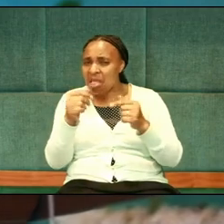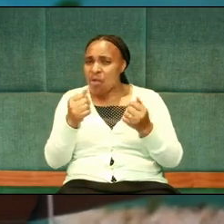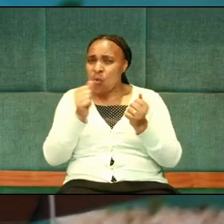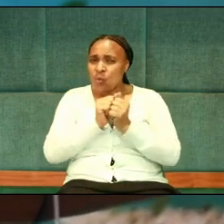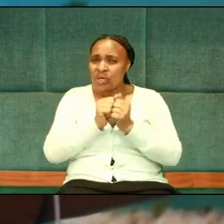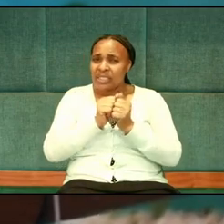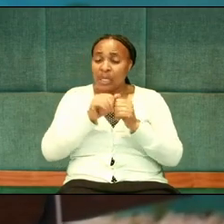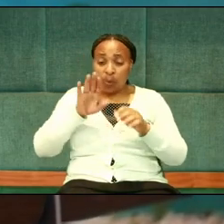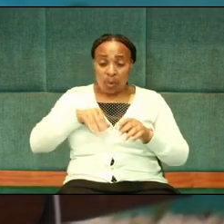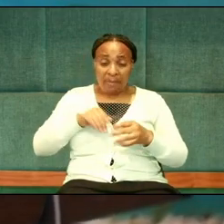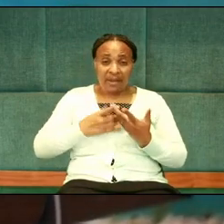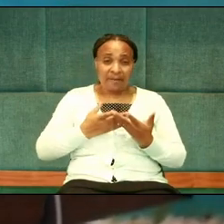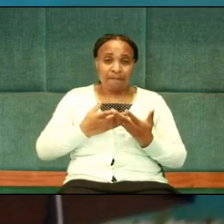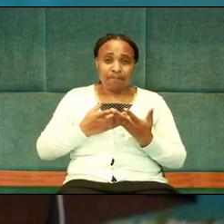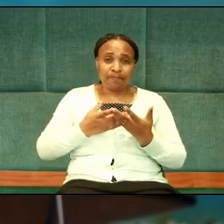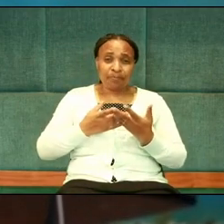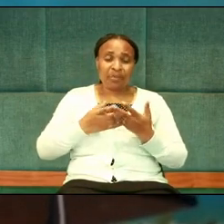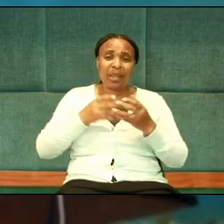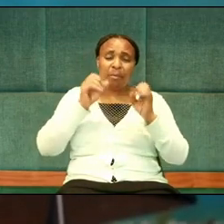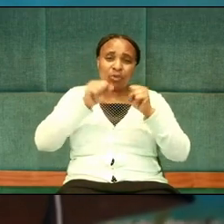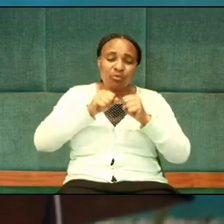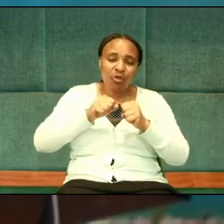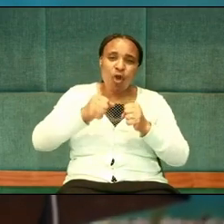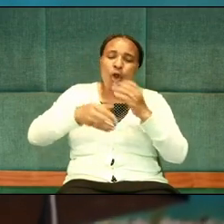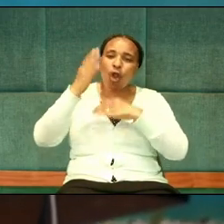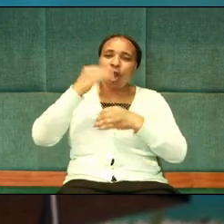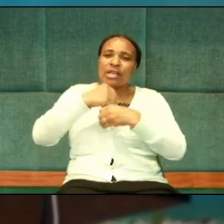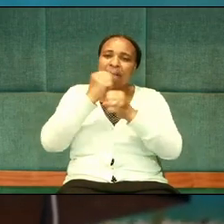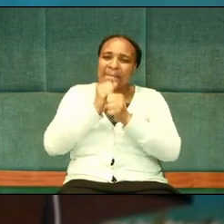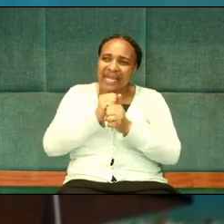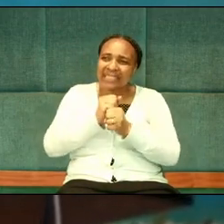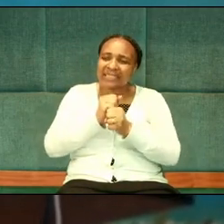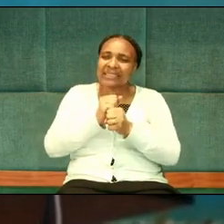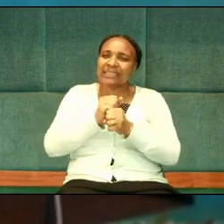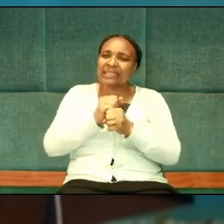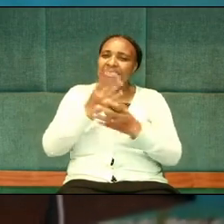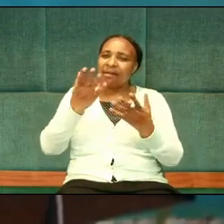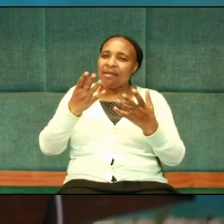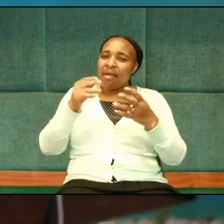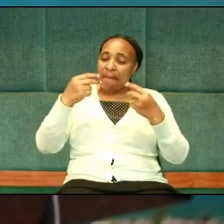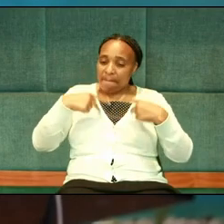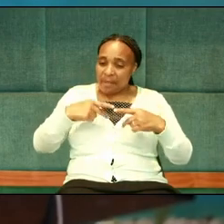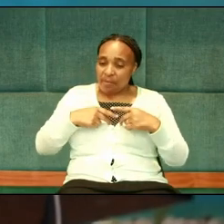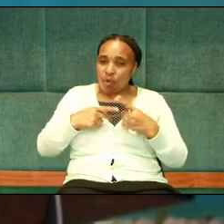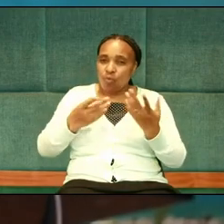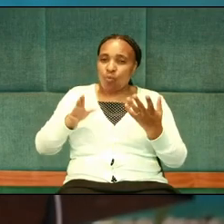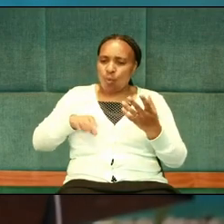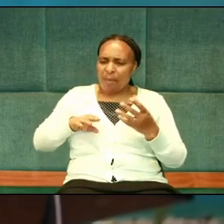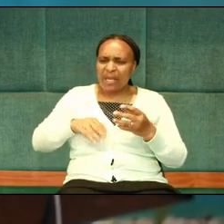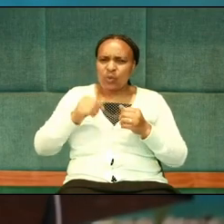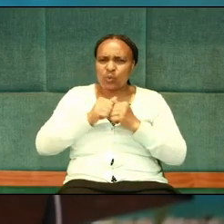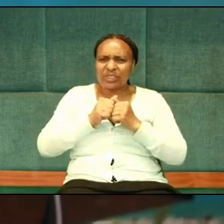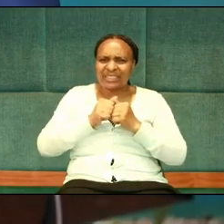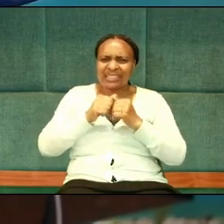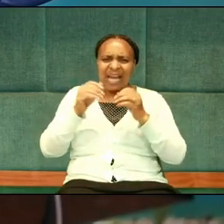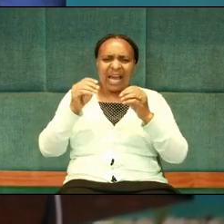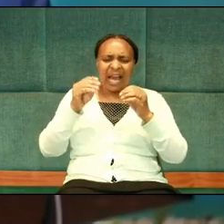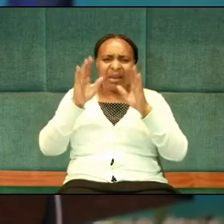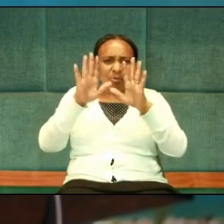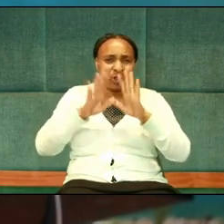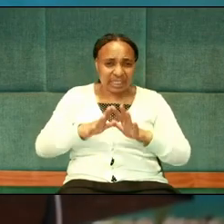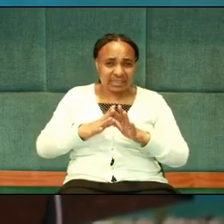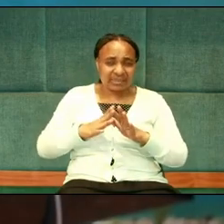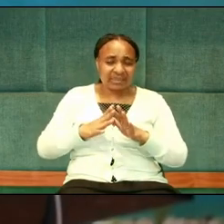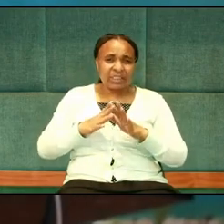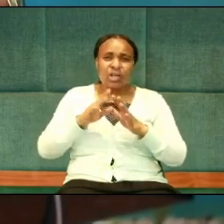a woman. God created her with a star, with a certain unique impact she must make in the world. Don't